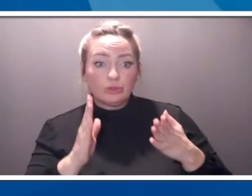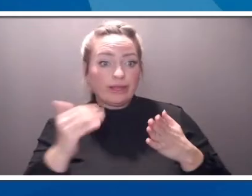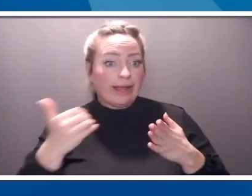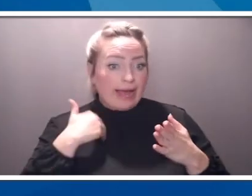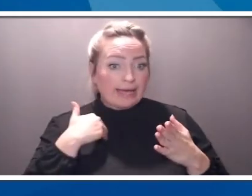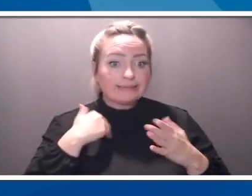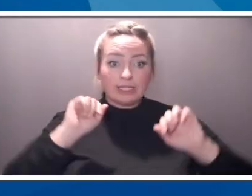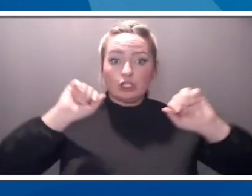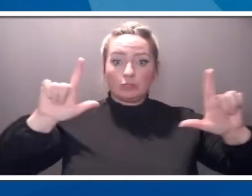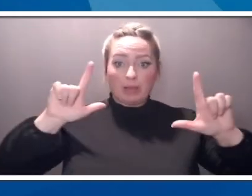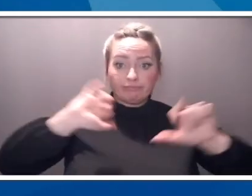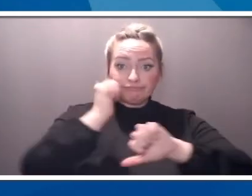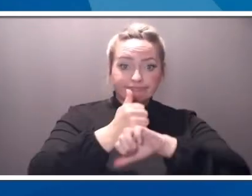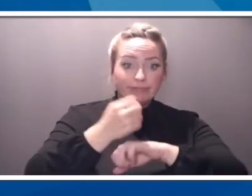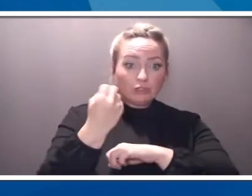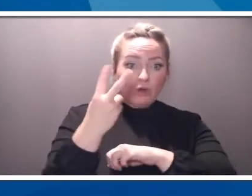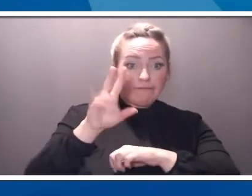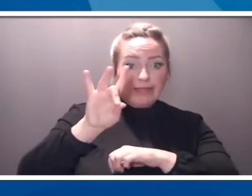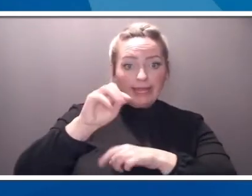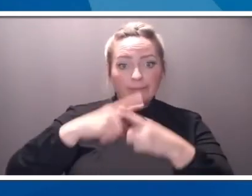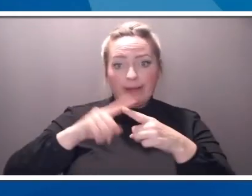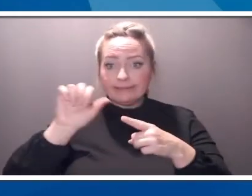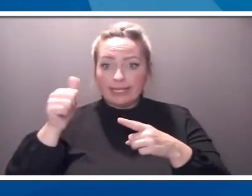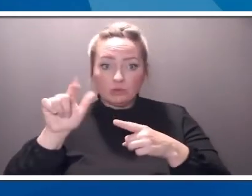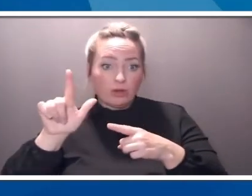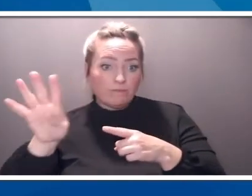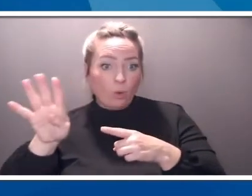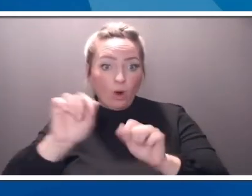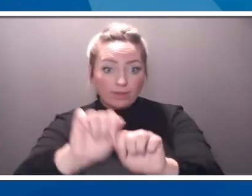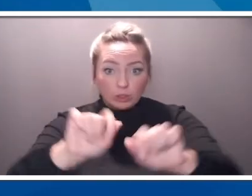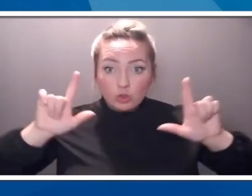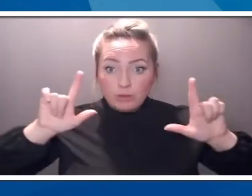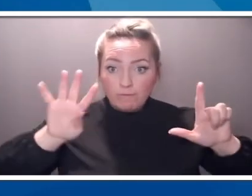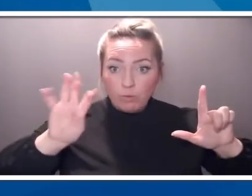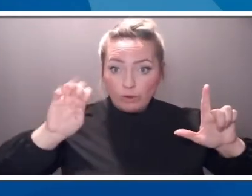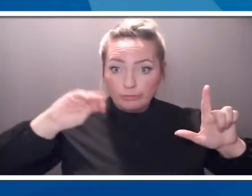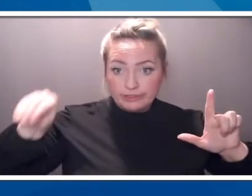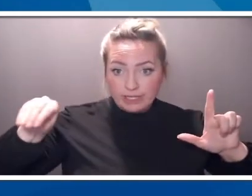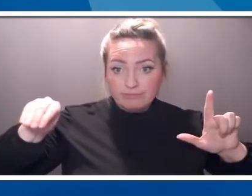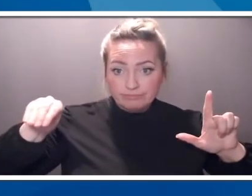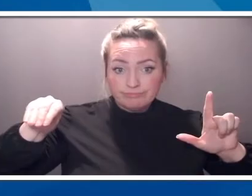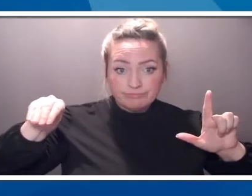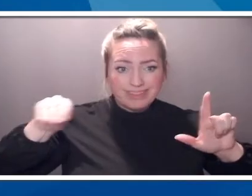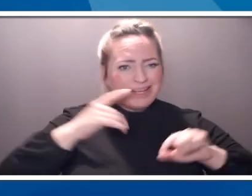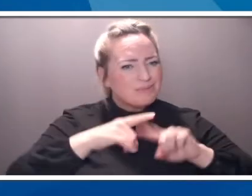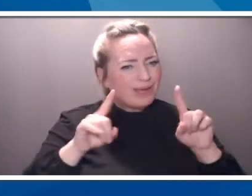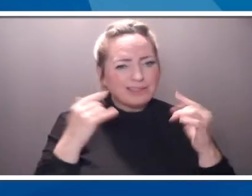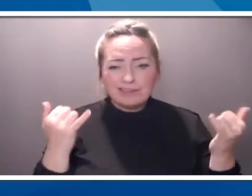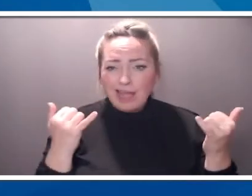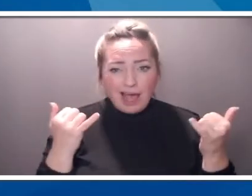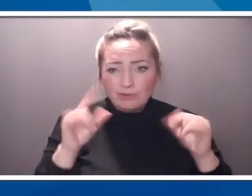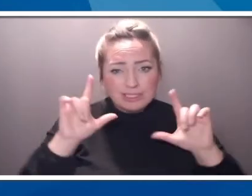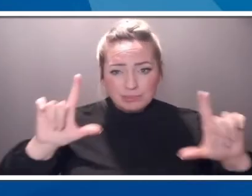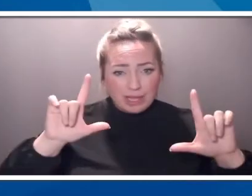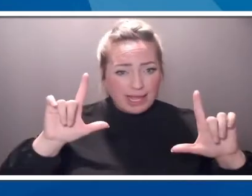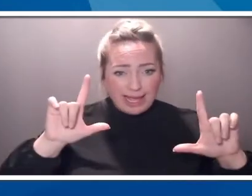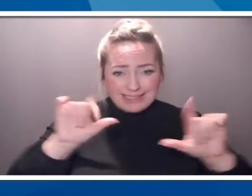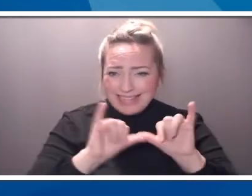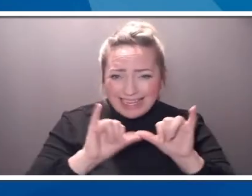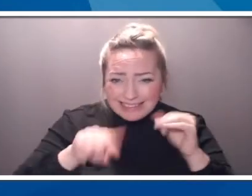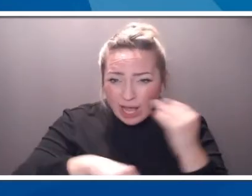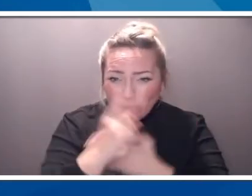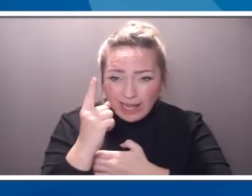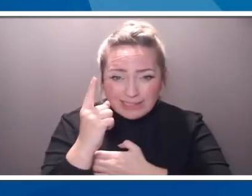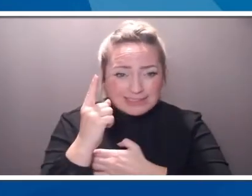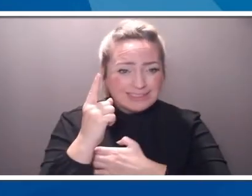an imagined user that has their display to 1280 by 1024, and they zoom in 400%. But even